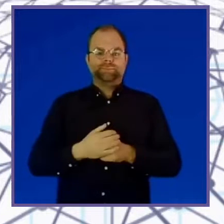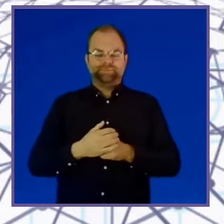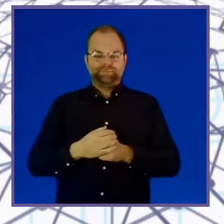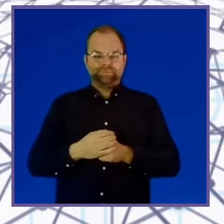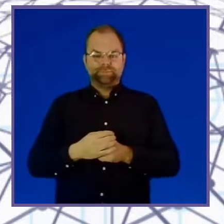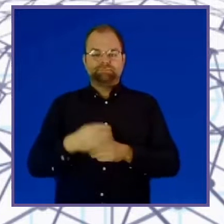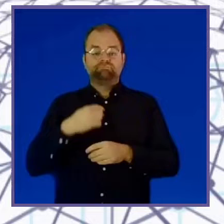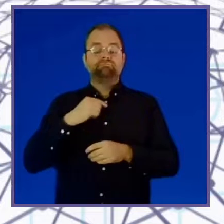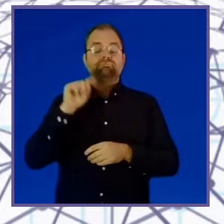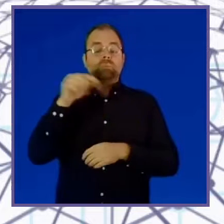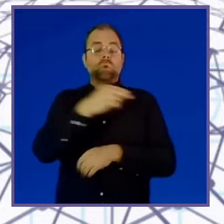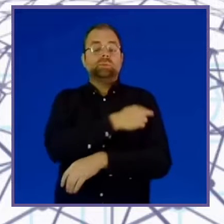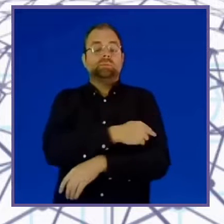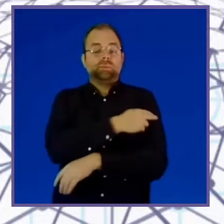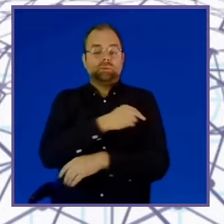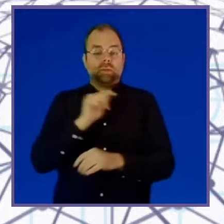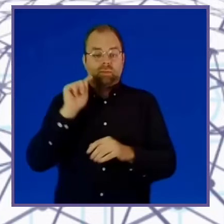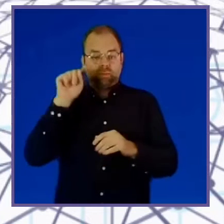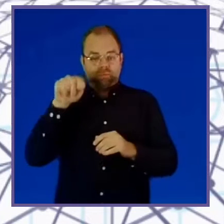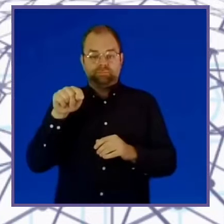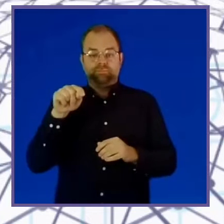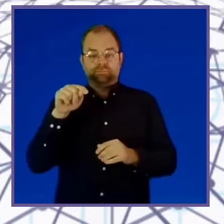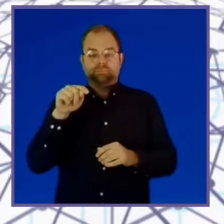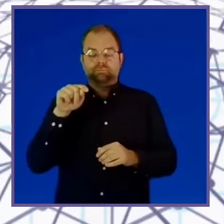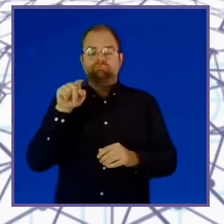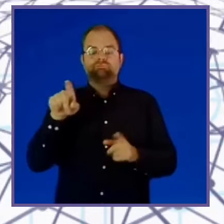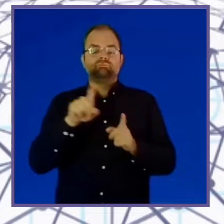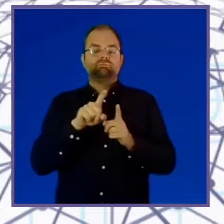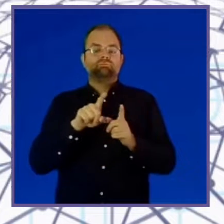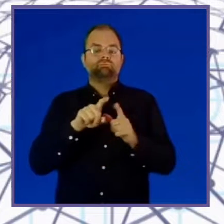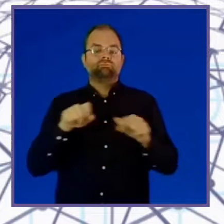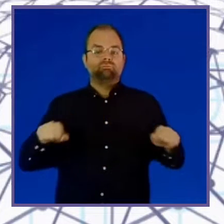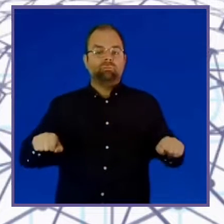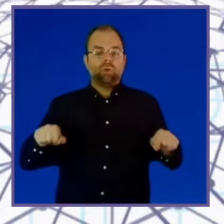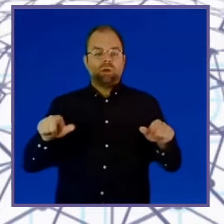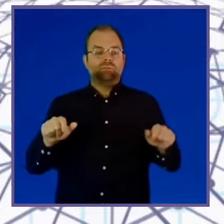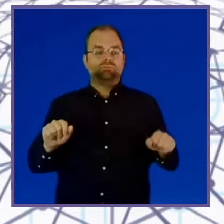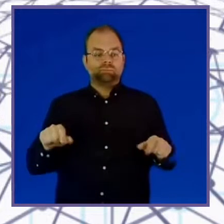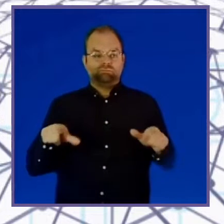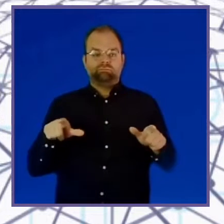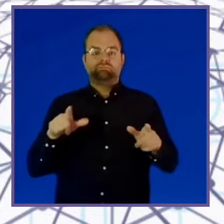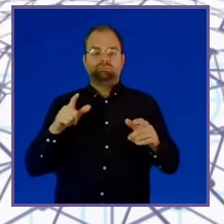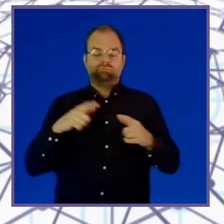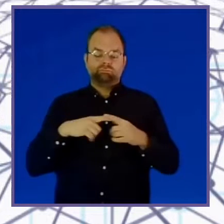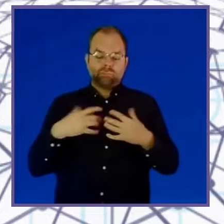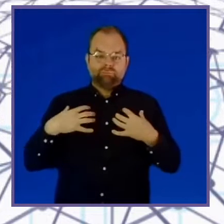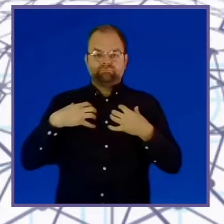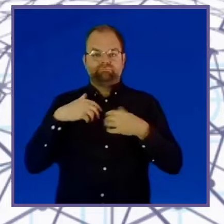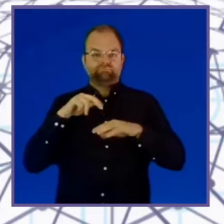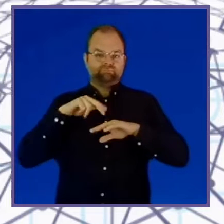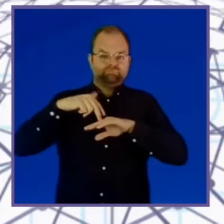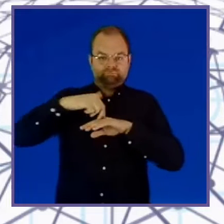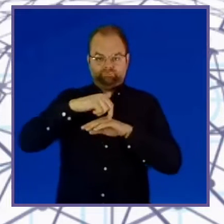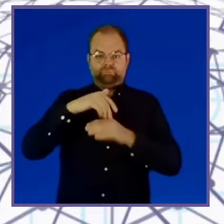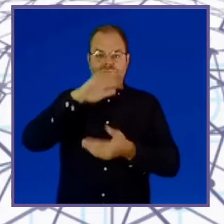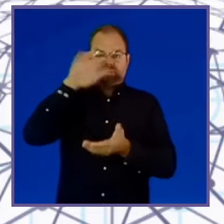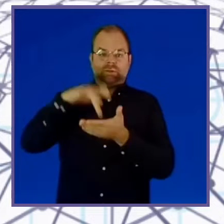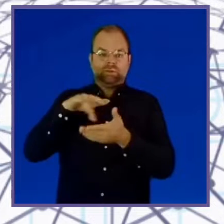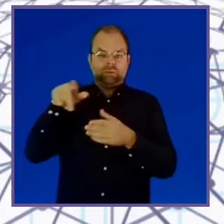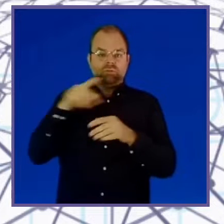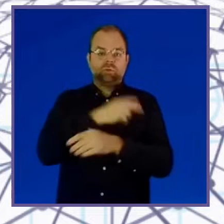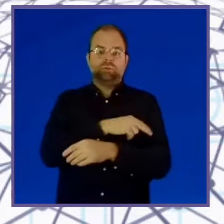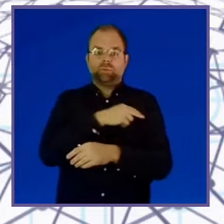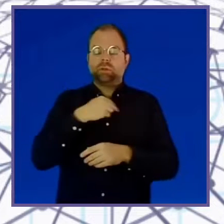I moved to the US, like so many of my friends back then. I worked